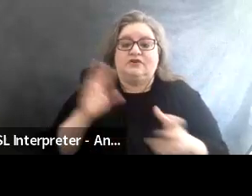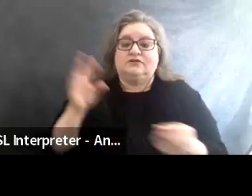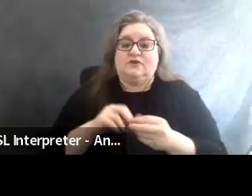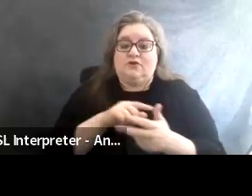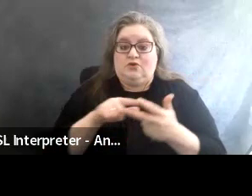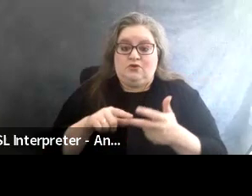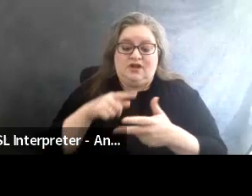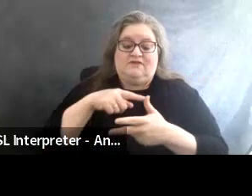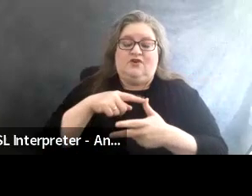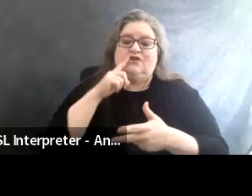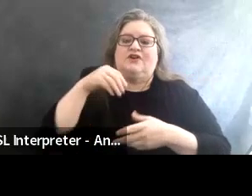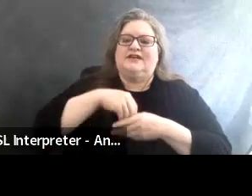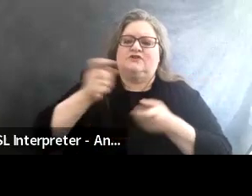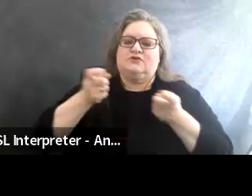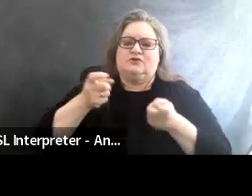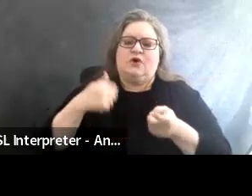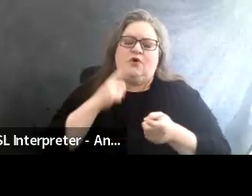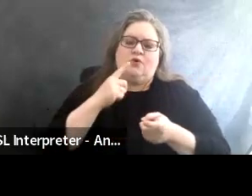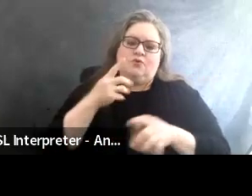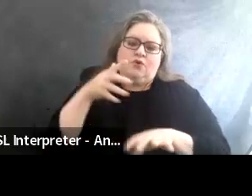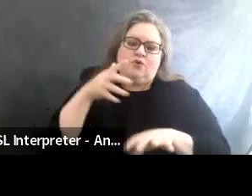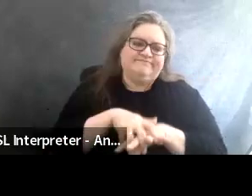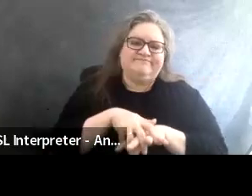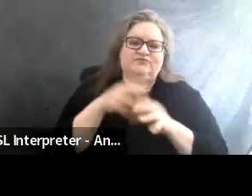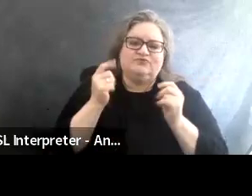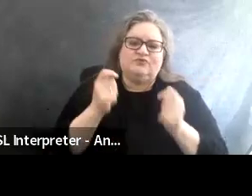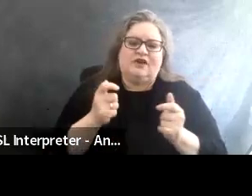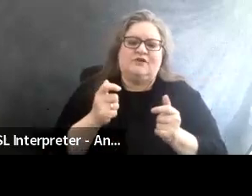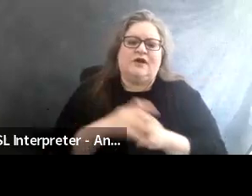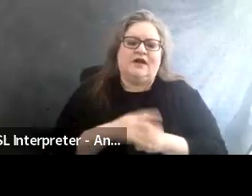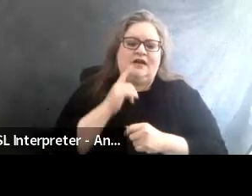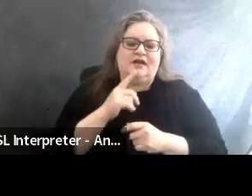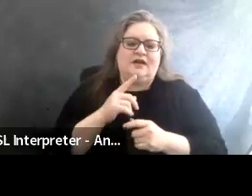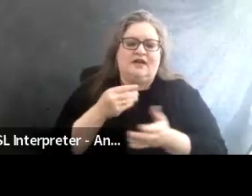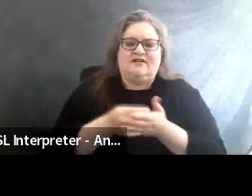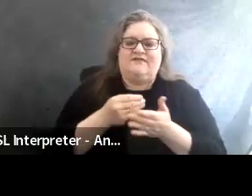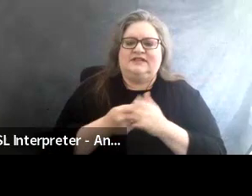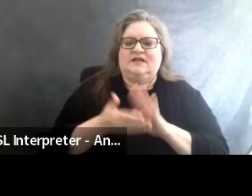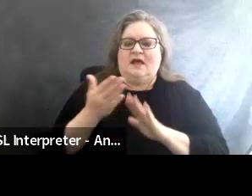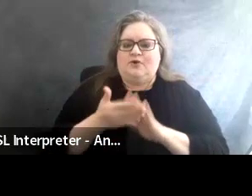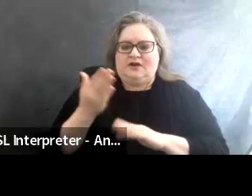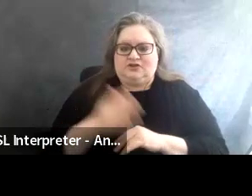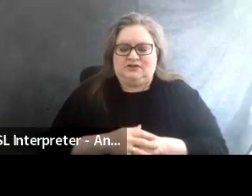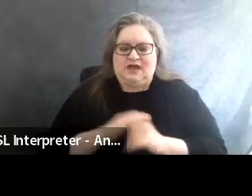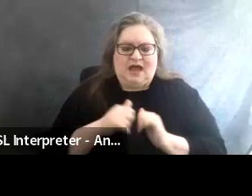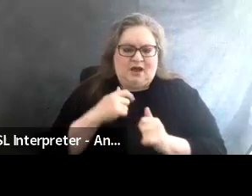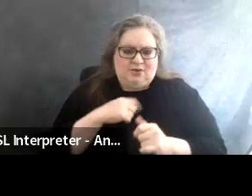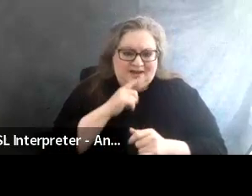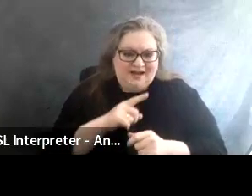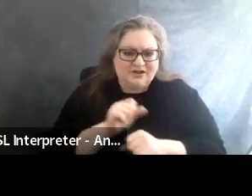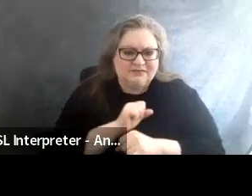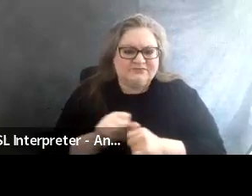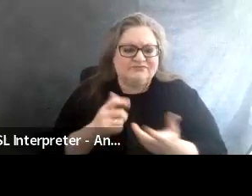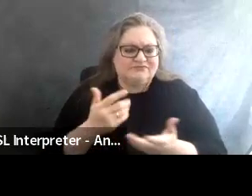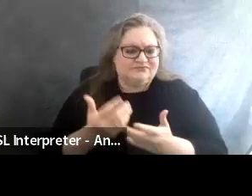internal control. So we're really digging right away into what I would call fiscal operations, right? How are we actually getting